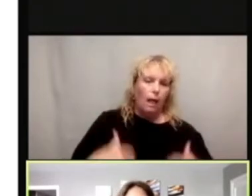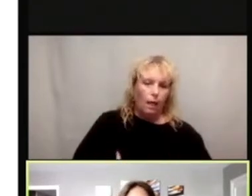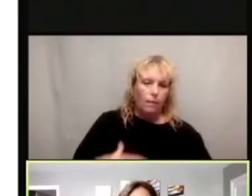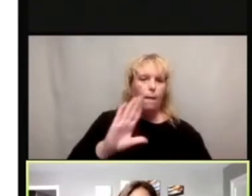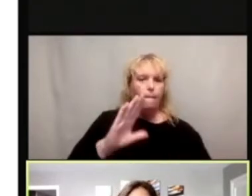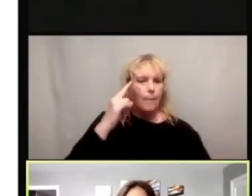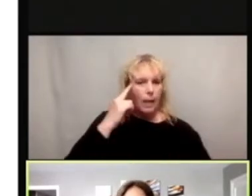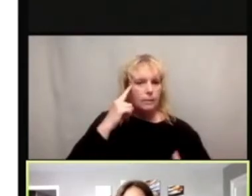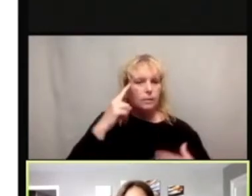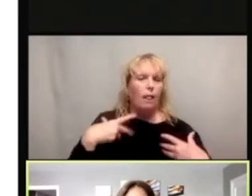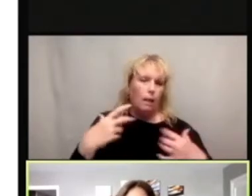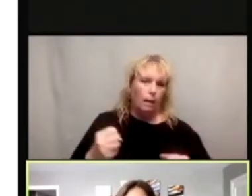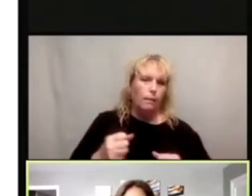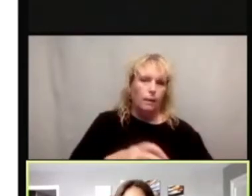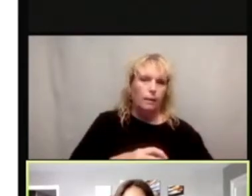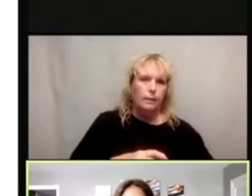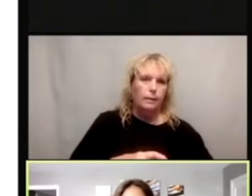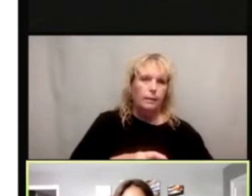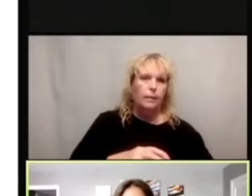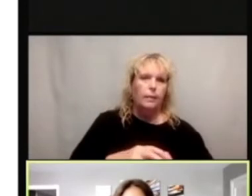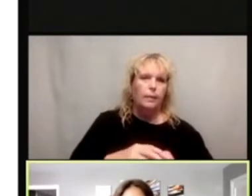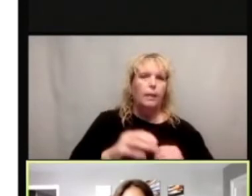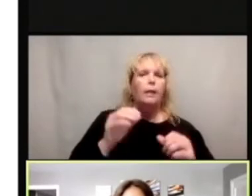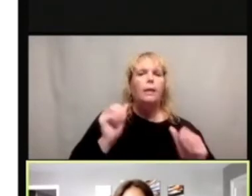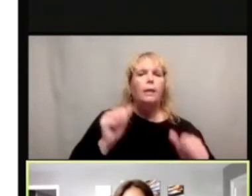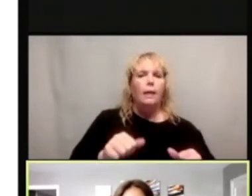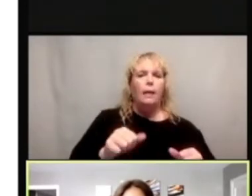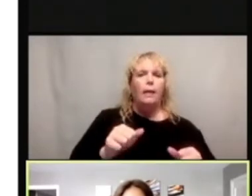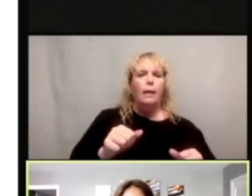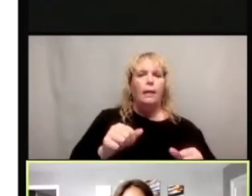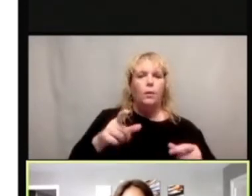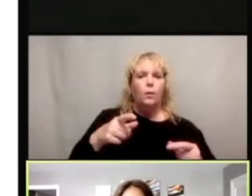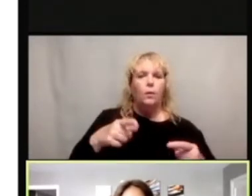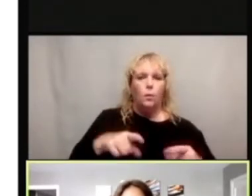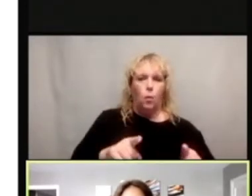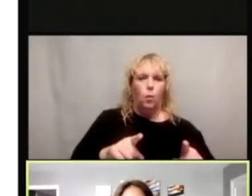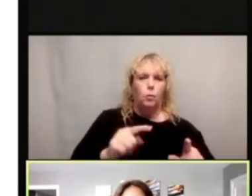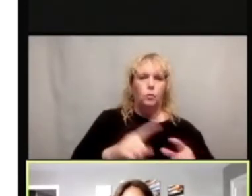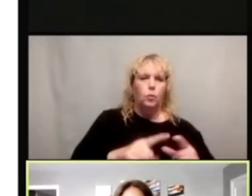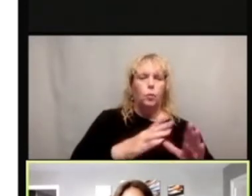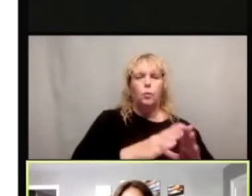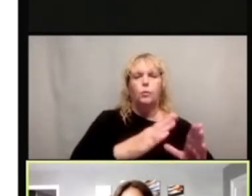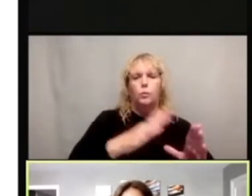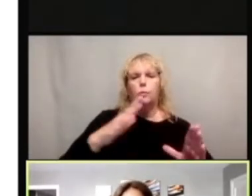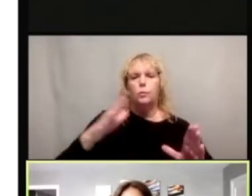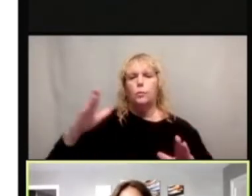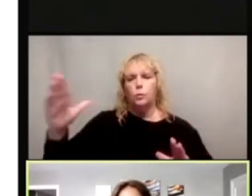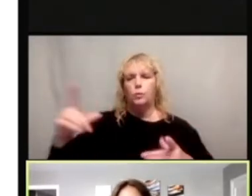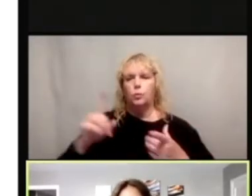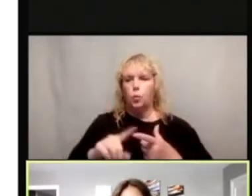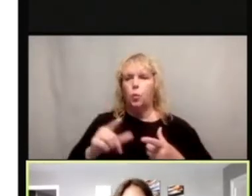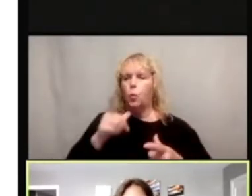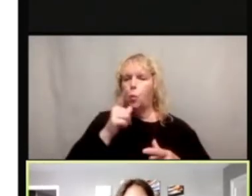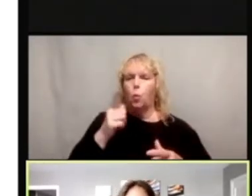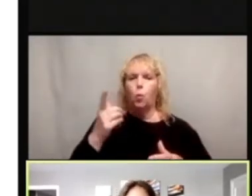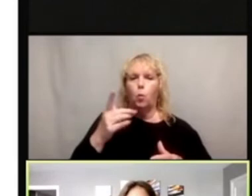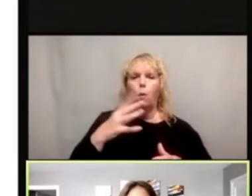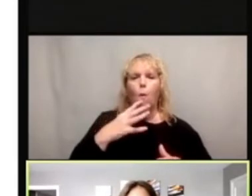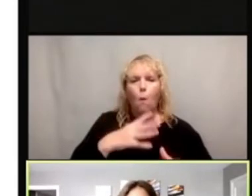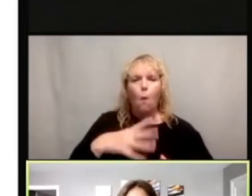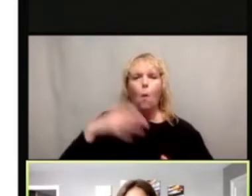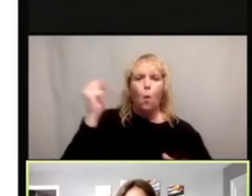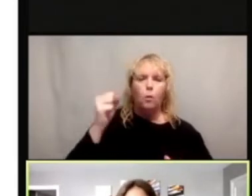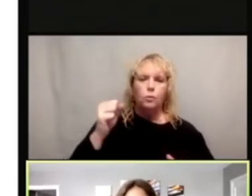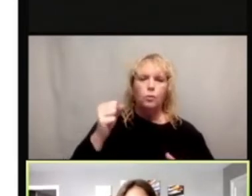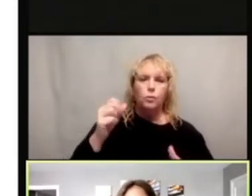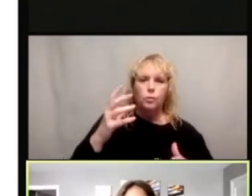right? This goes on into our geriatric patient populations, and knowing that there's a dose response, meaning that the